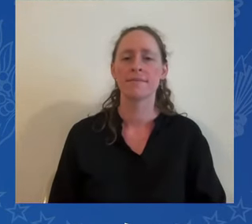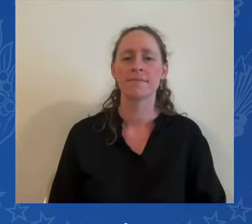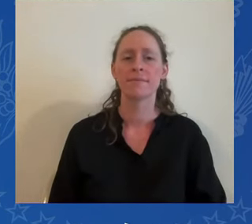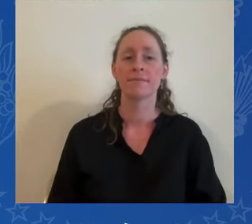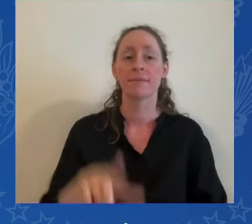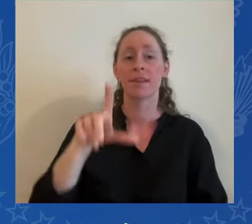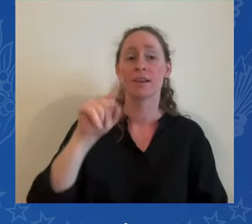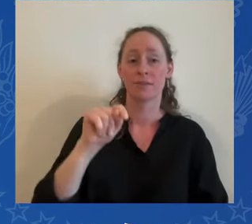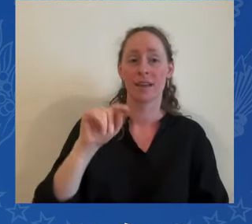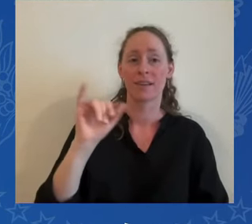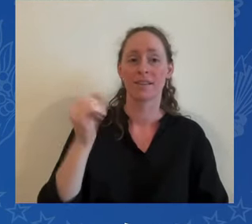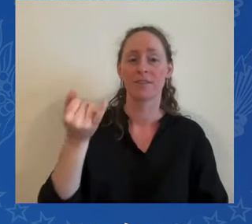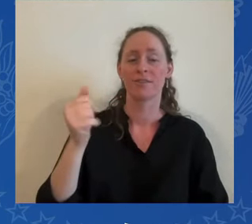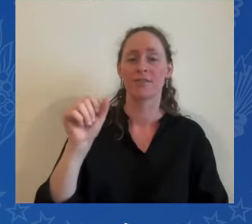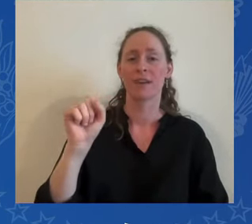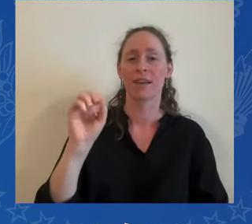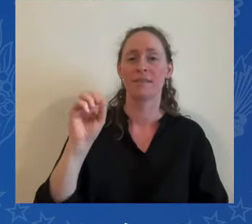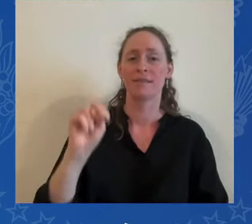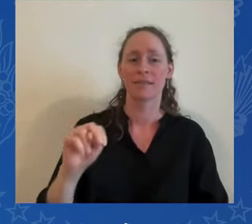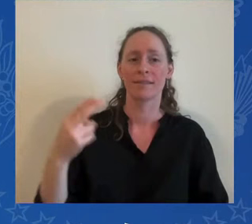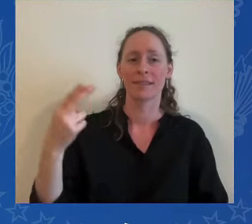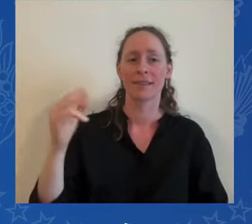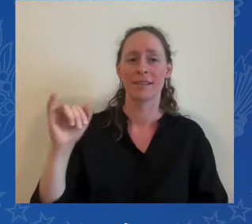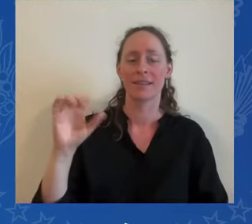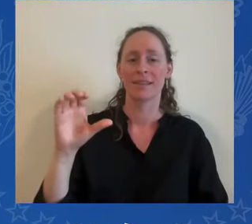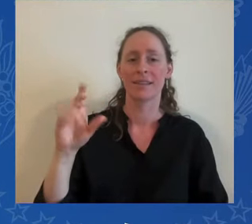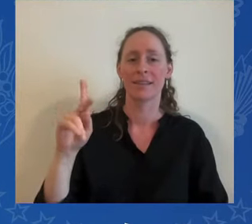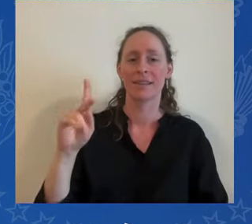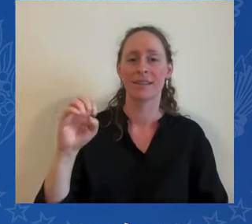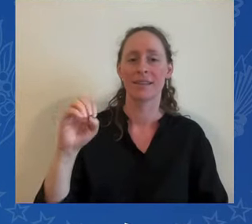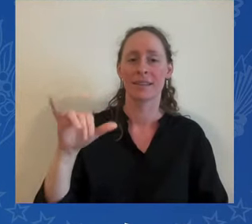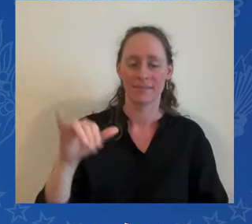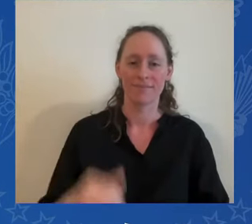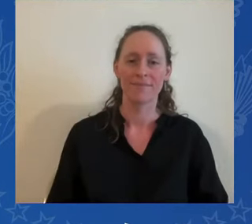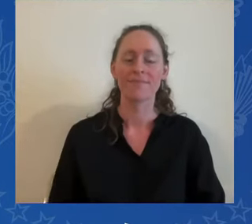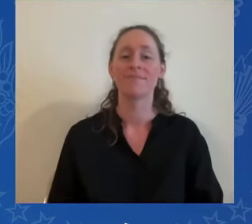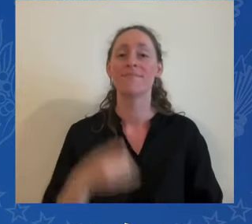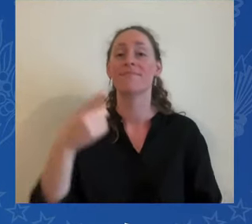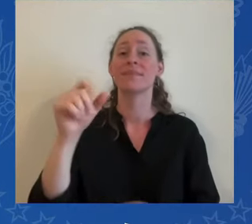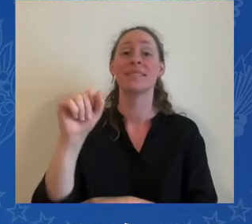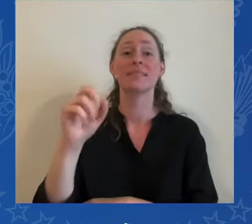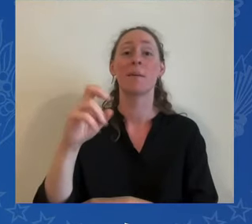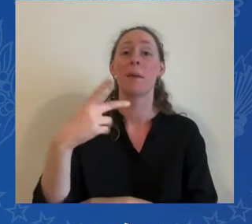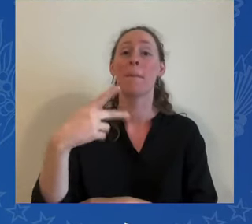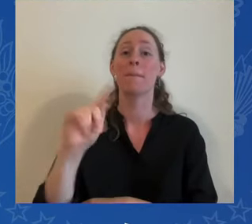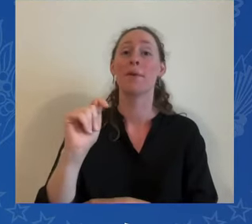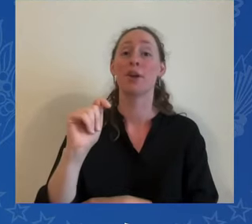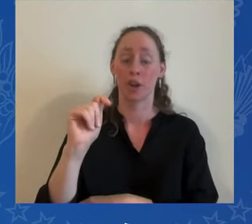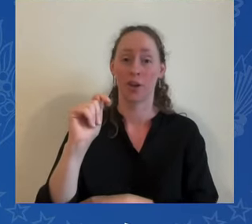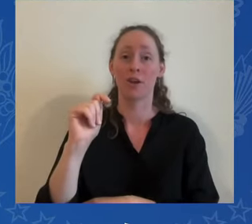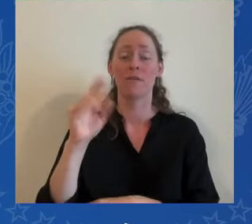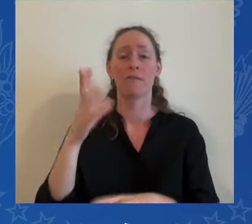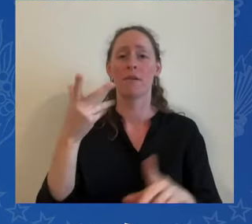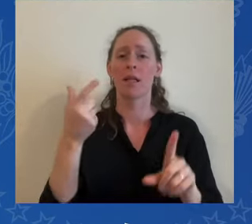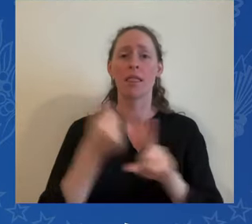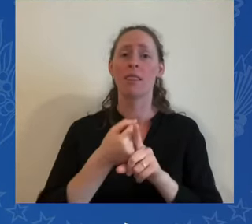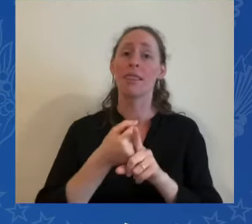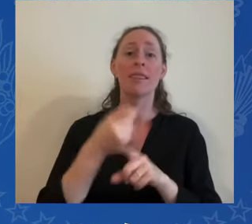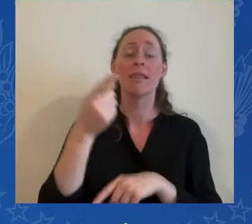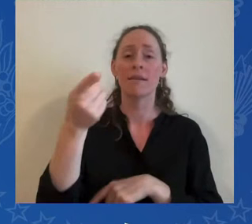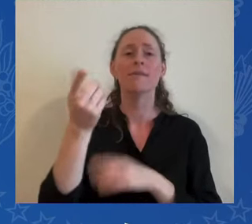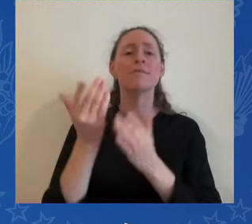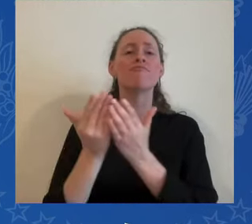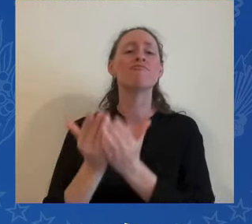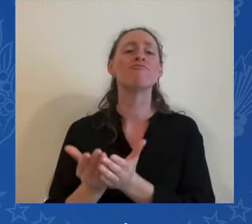on one September afternoon, and he got an urgent call that came in on his boat. Someone was in the Harlem River being swept away